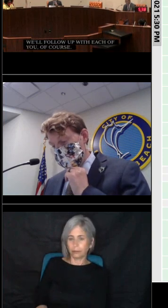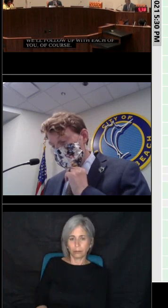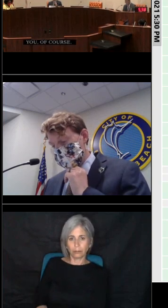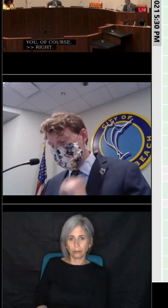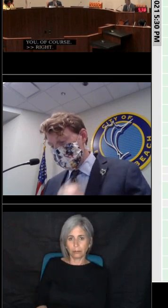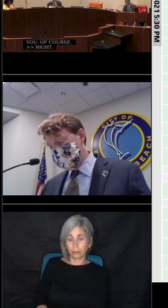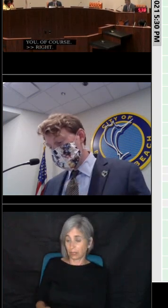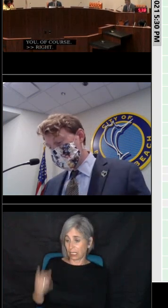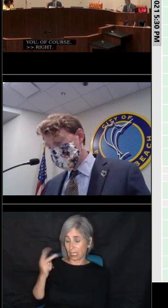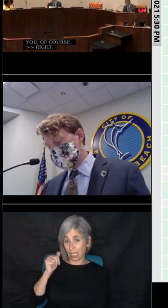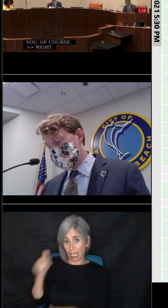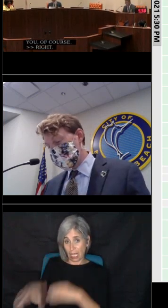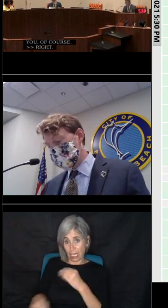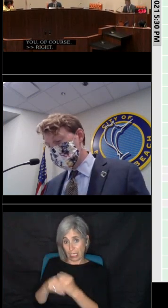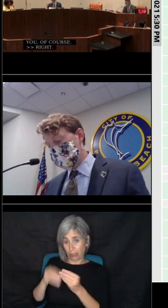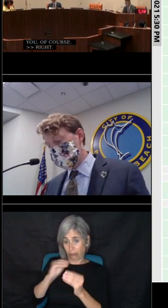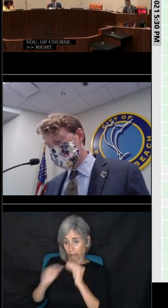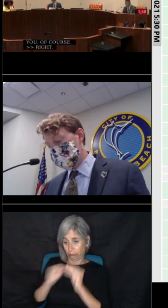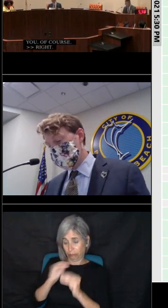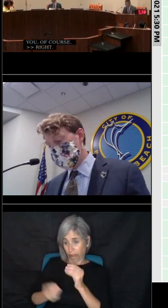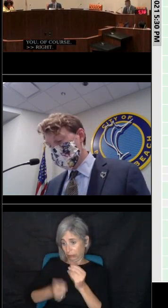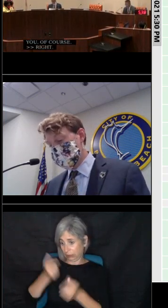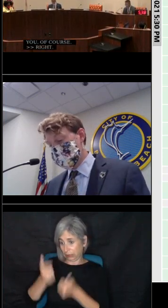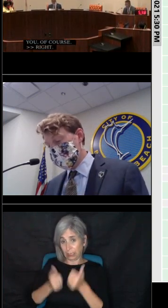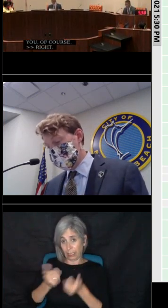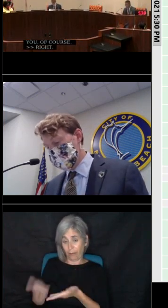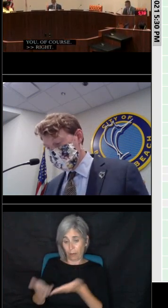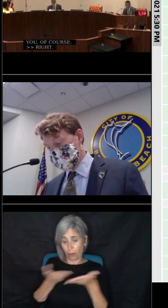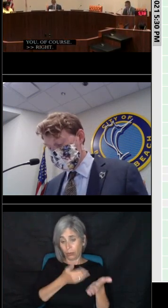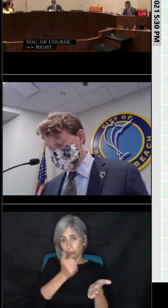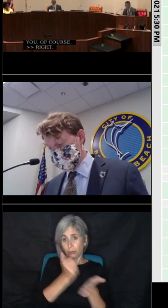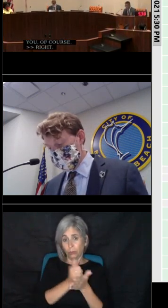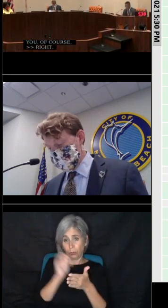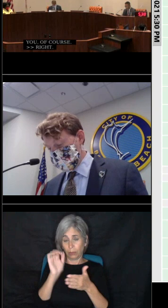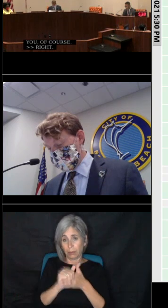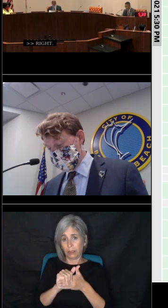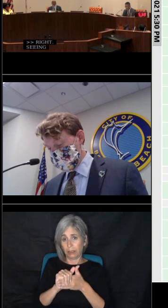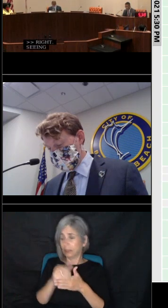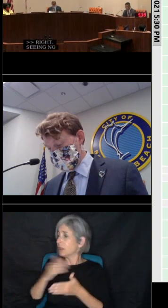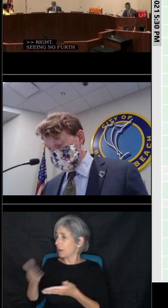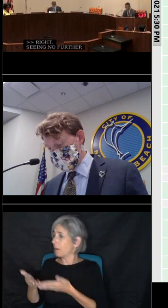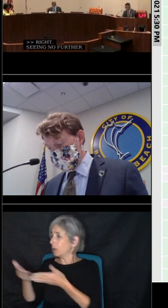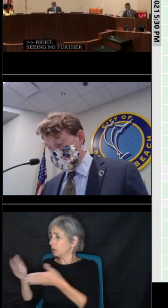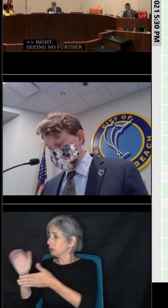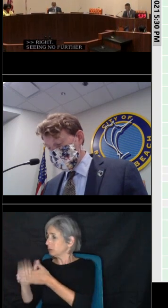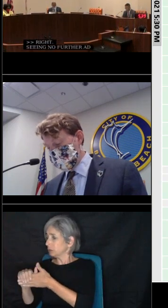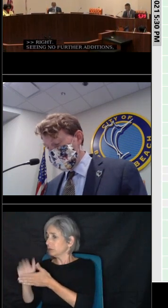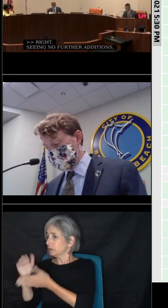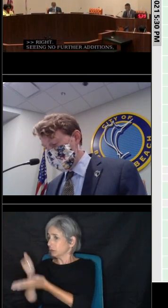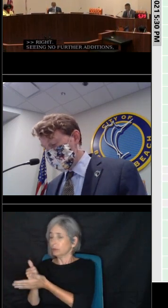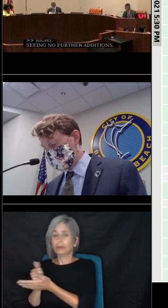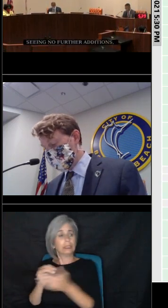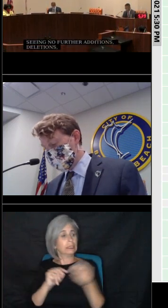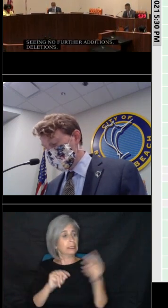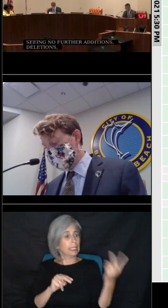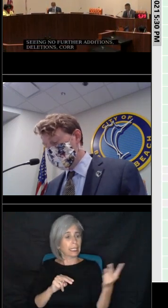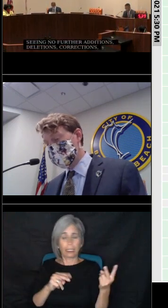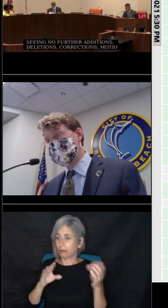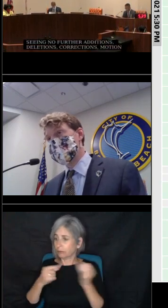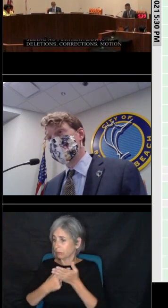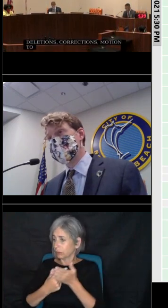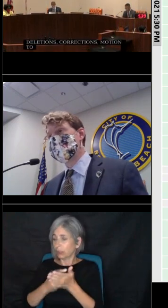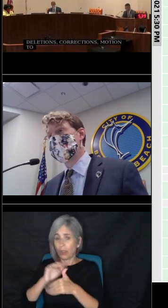Seeing no further additions, deletions, or corrections, may I have a motion to approve as amended? Motion to approve as amended. Second. Seeing no further discussion,